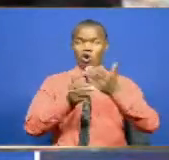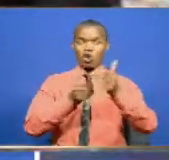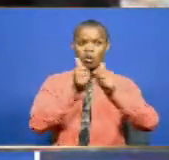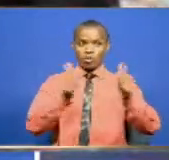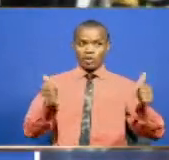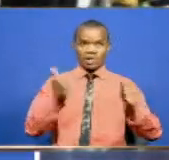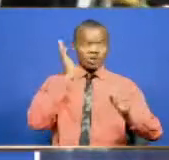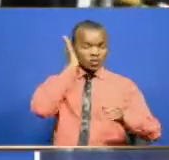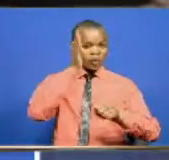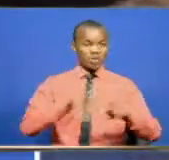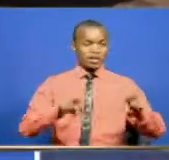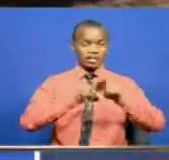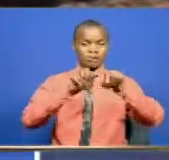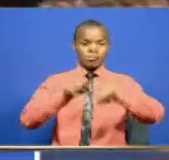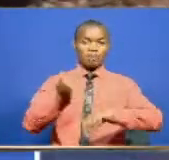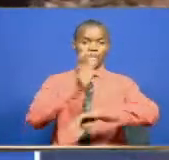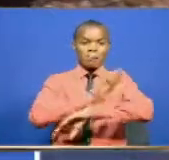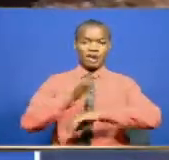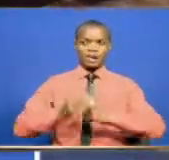our driveway.